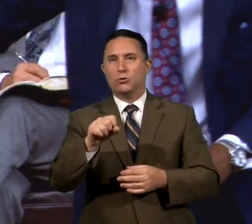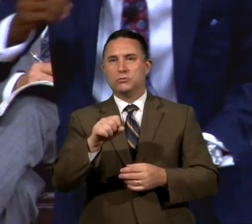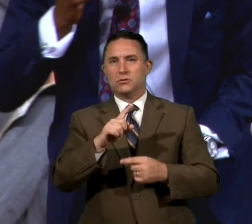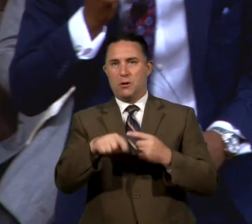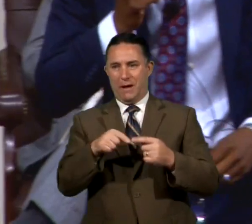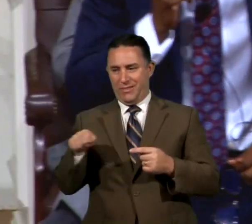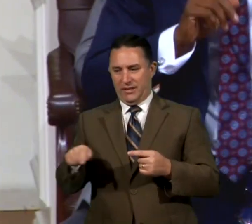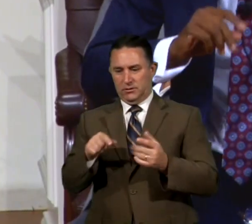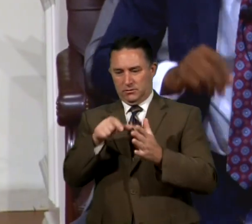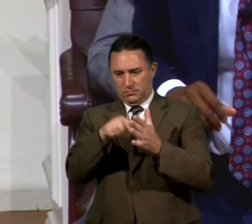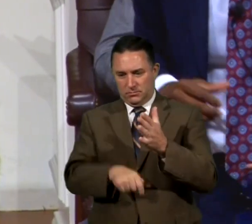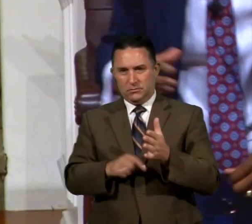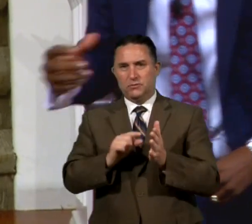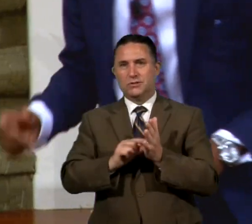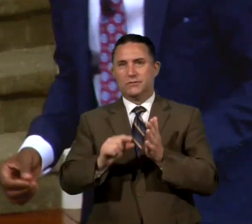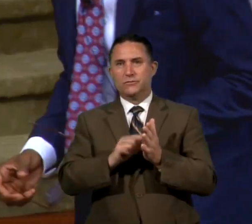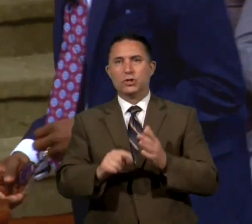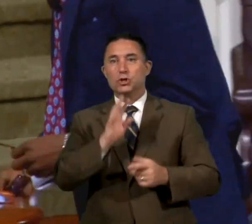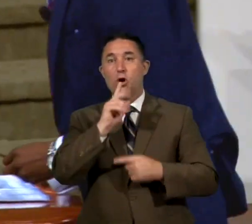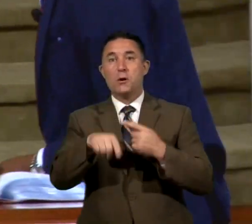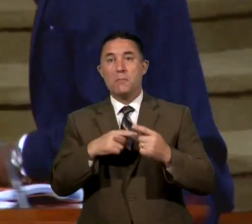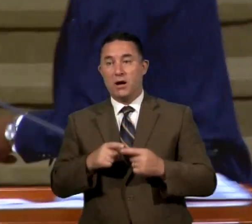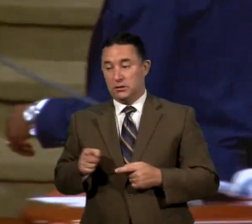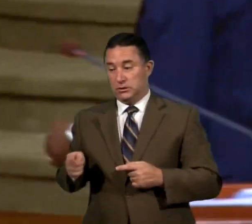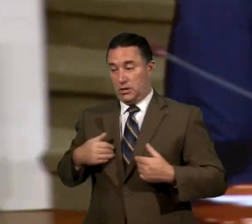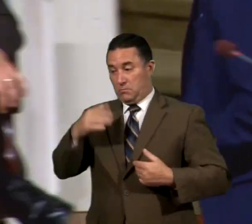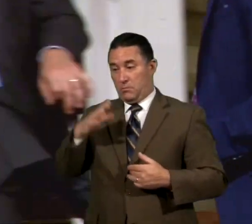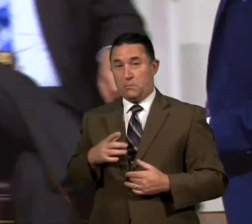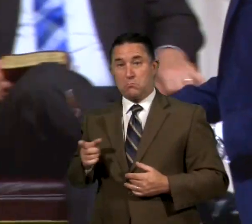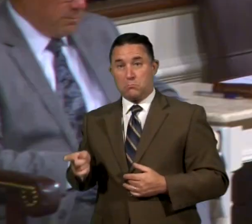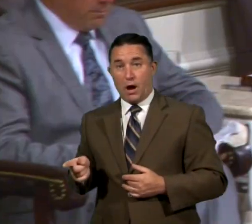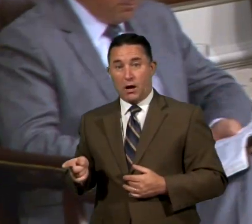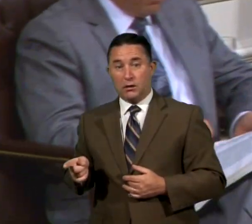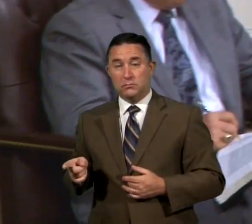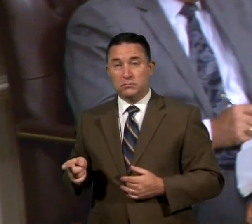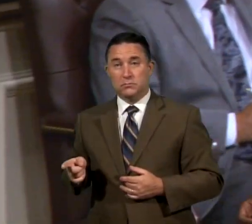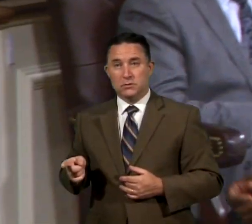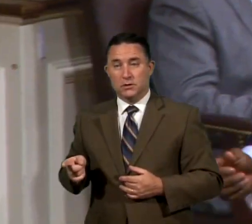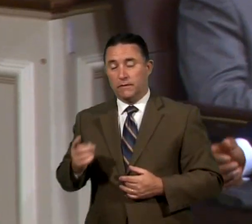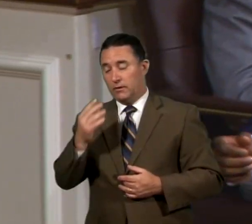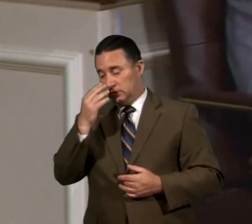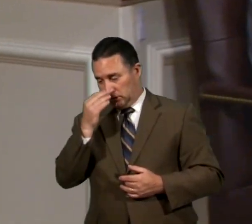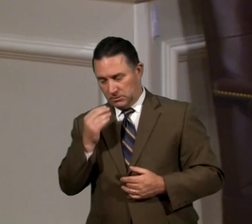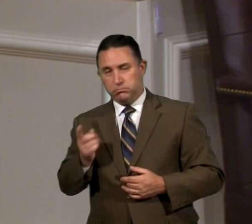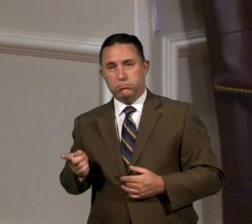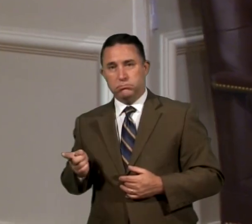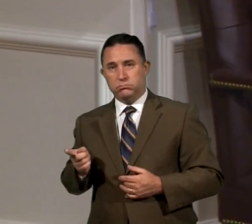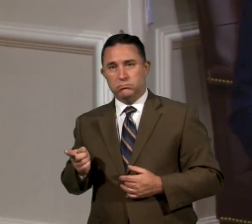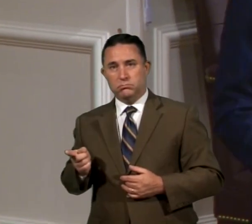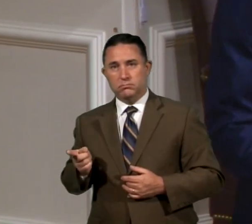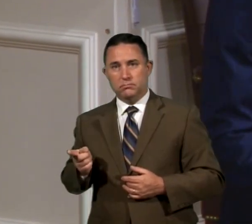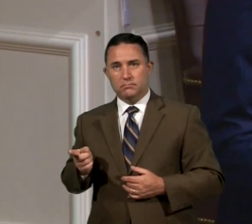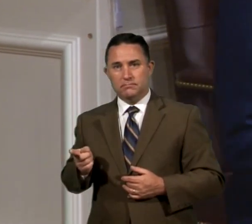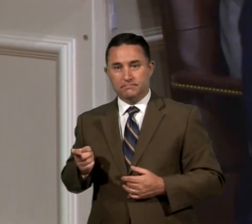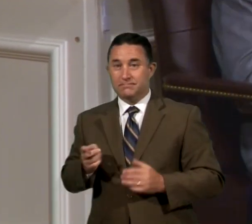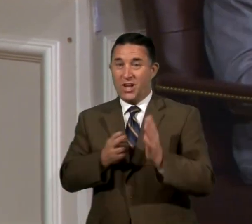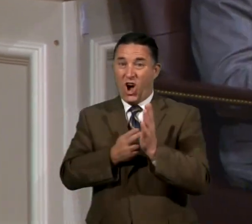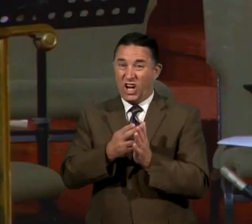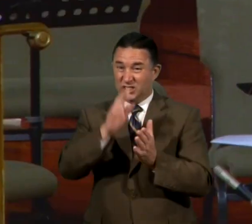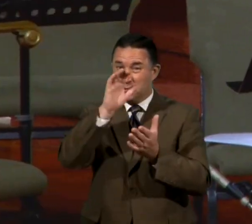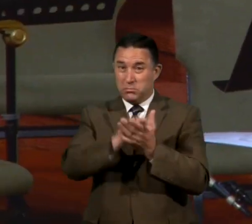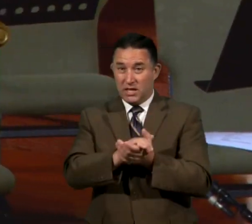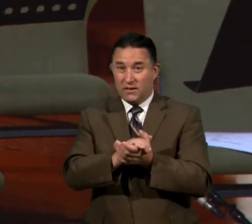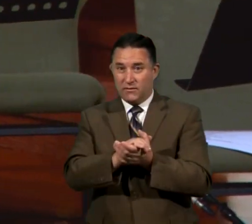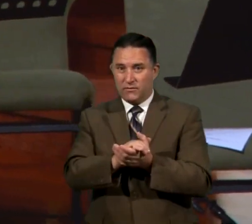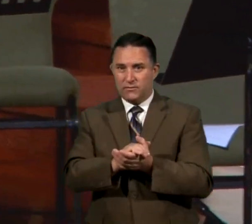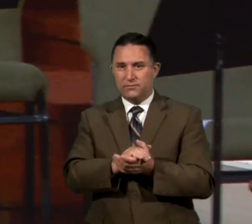they put notes about this text here, they talk about how the young man falls asleep, And they honestly believed that it